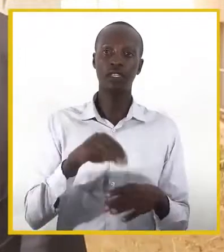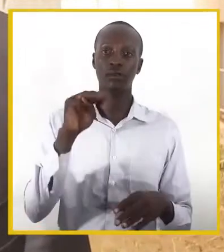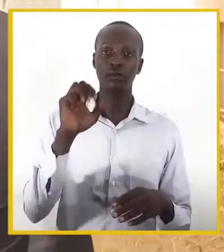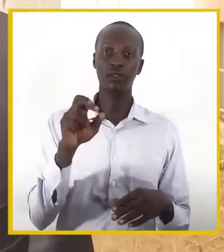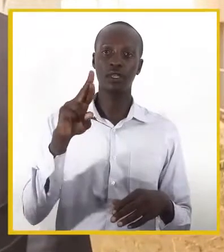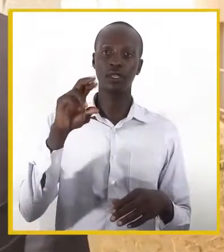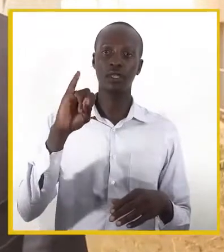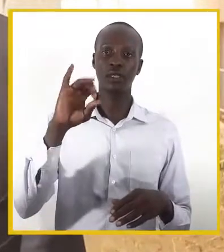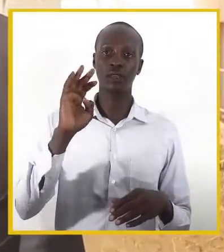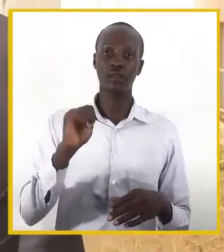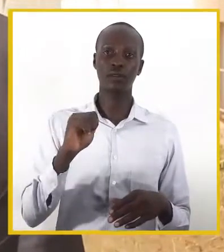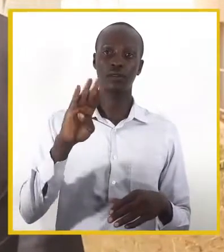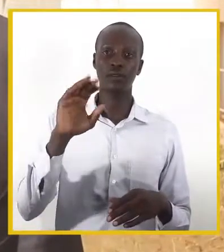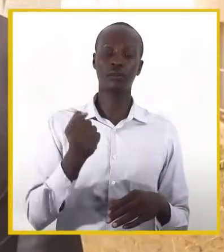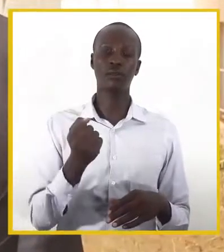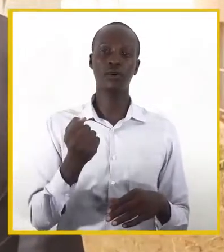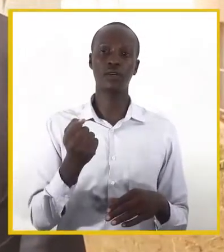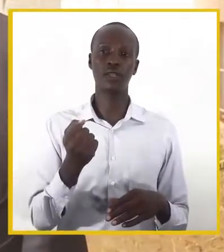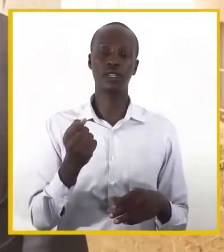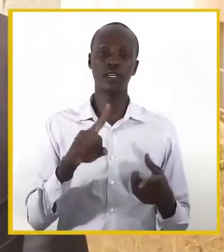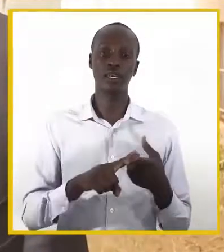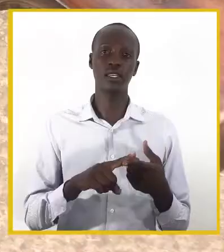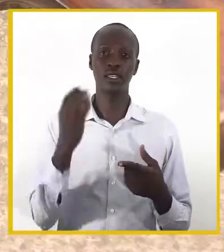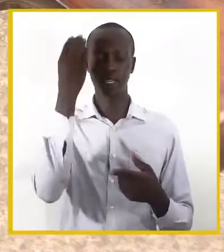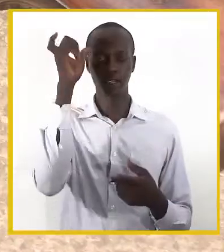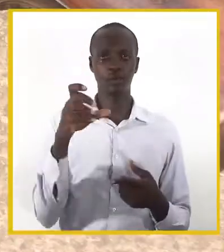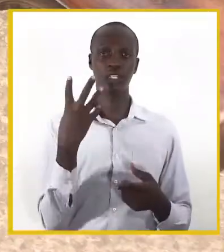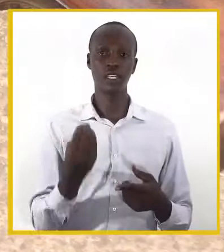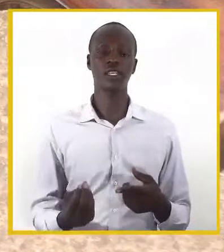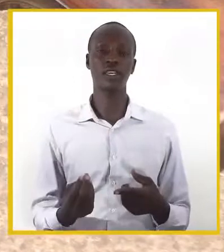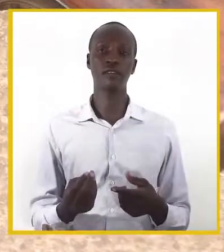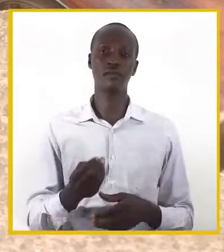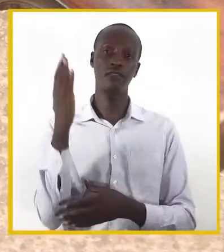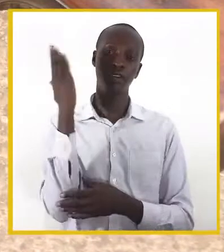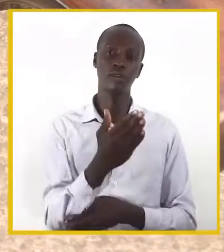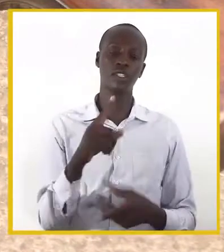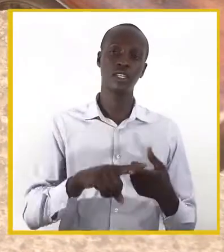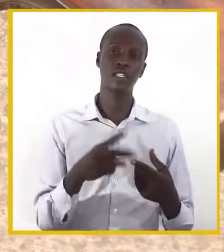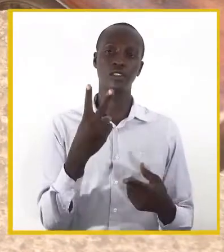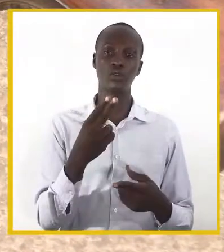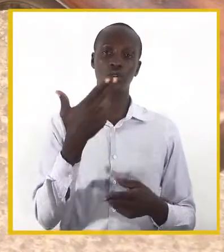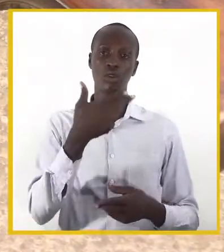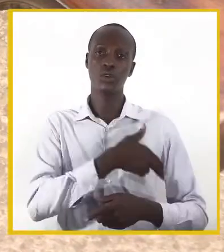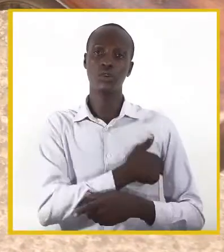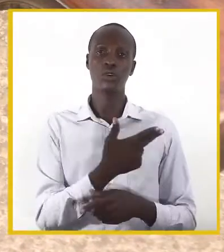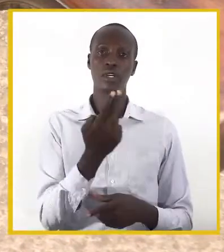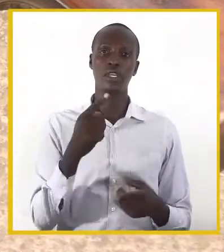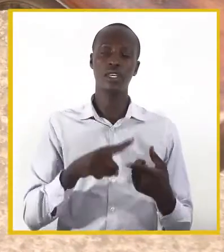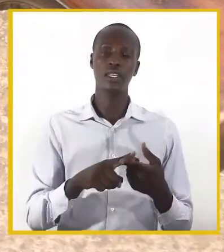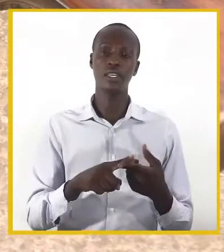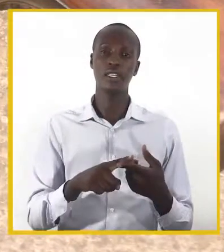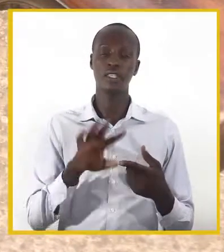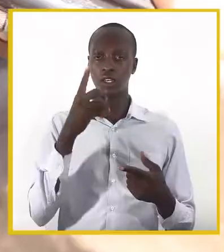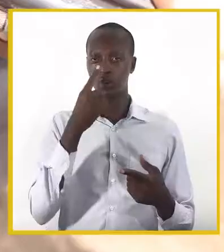where the accused persons, who were also armed with machetes and 2 firearms, approached the complainant,